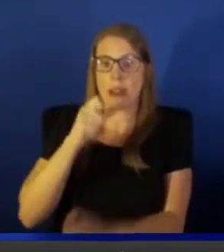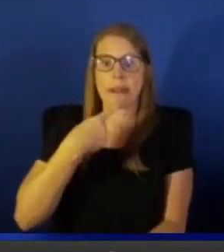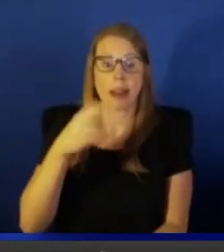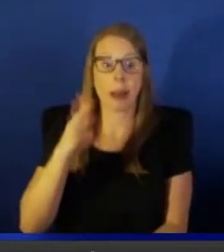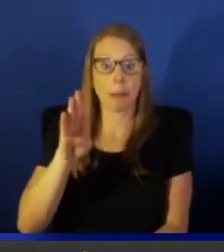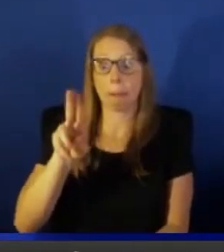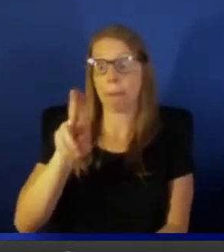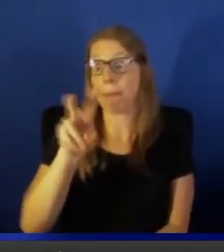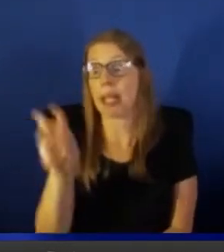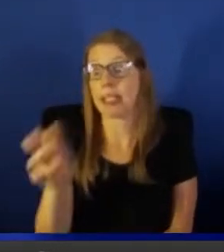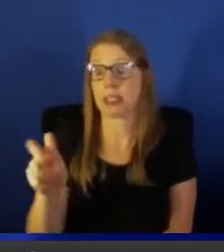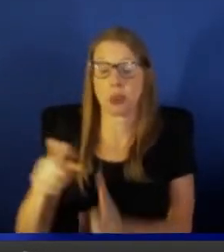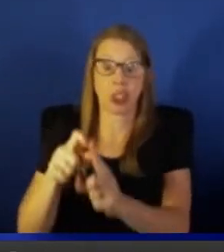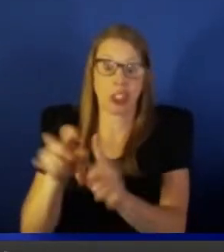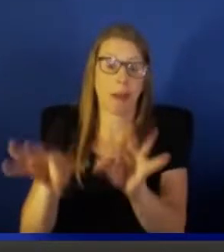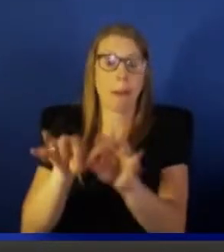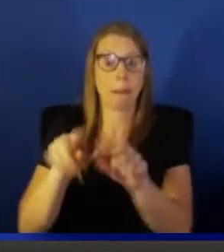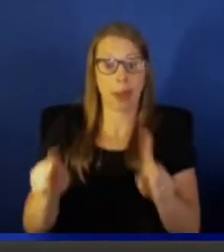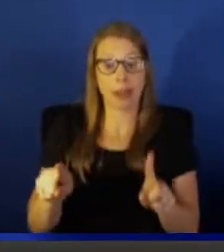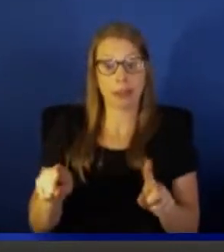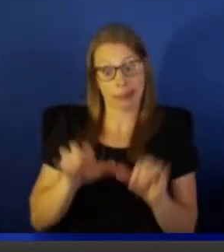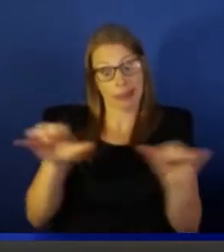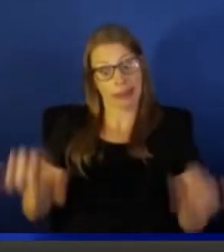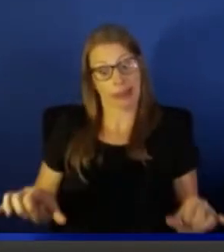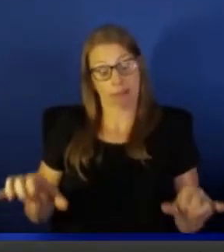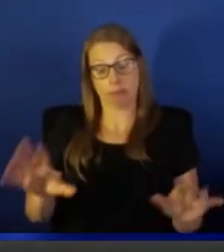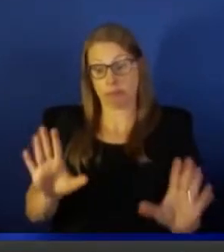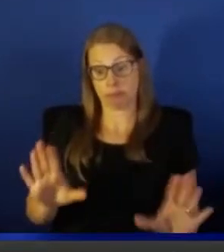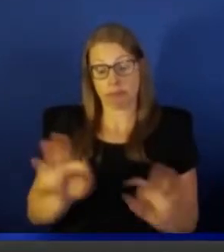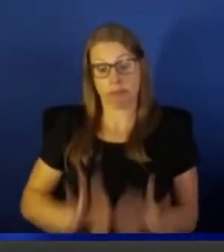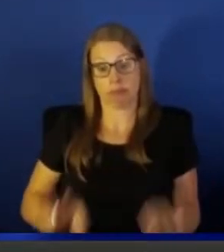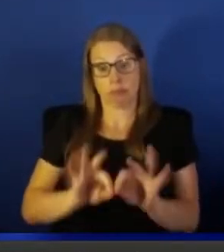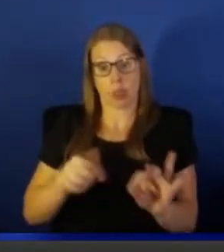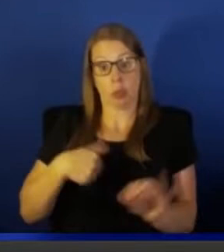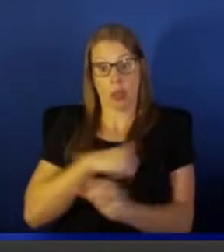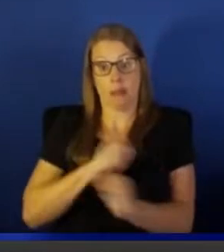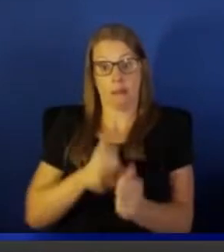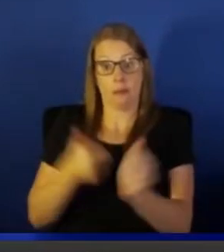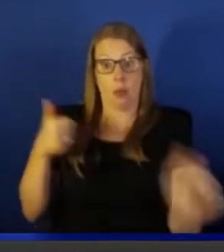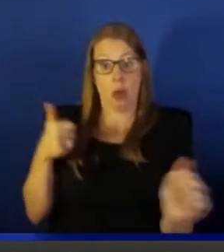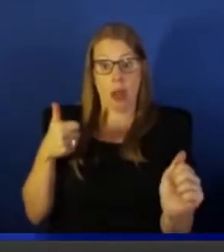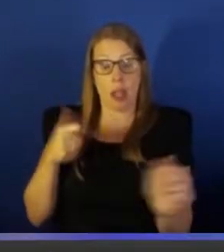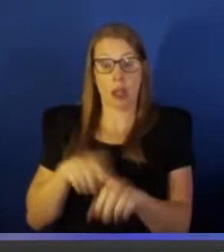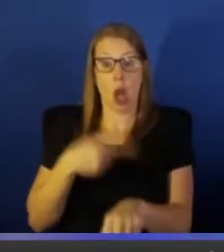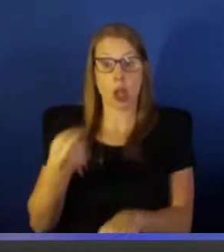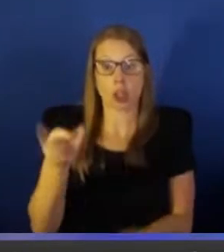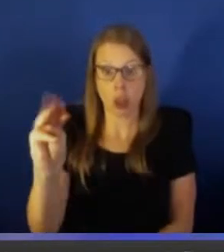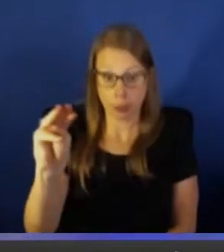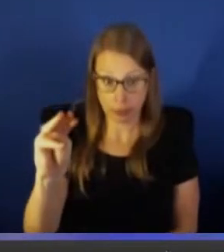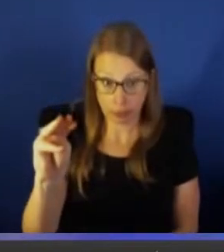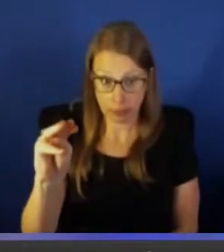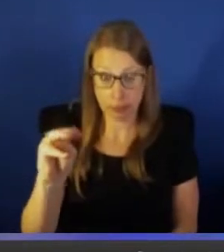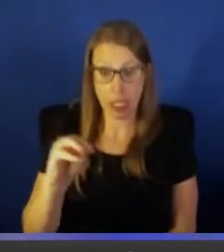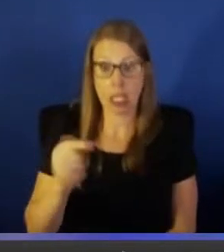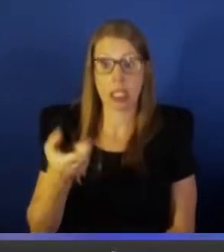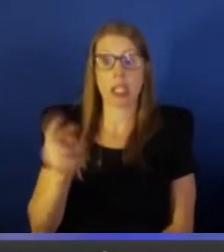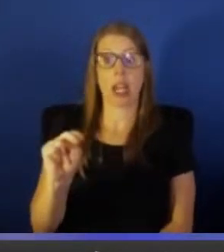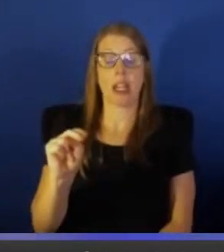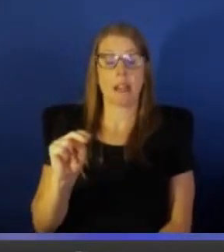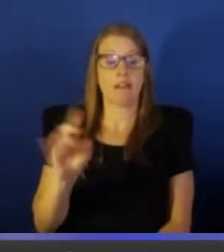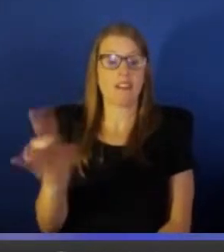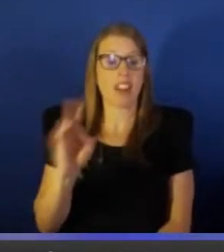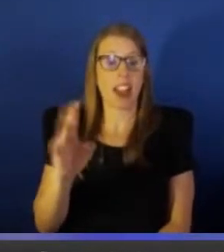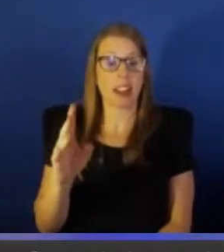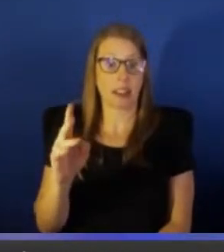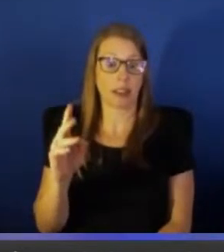but prevention is an important part in making sure that we avoid our long-term gun violence problem. And understanding exactly what that means. Help us understand that better,